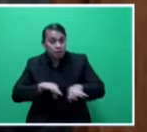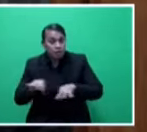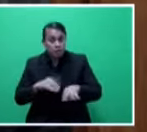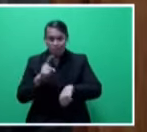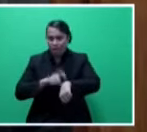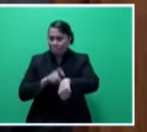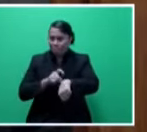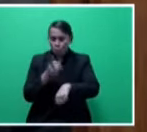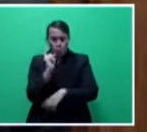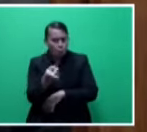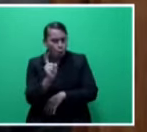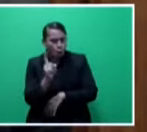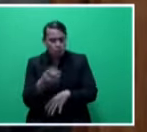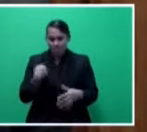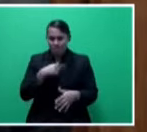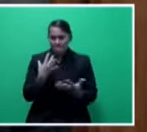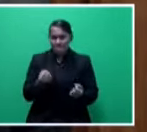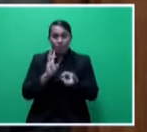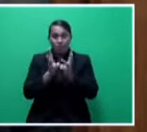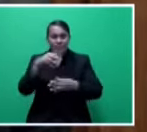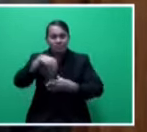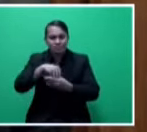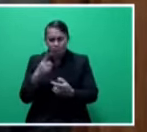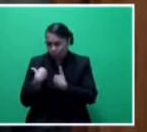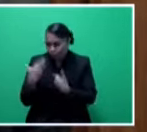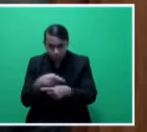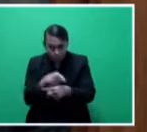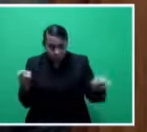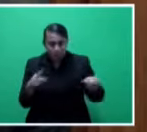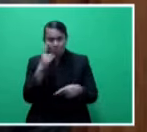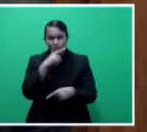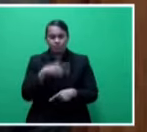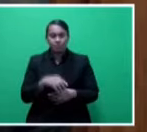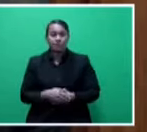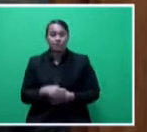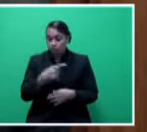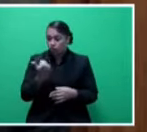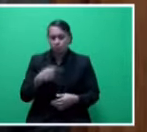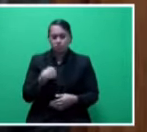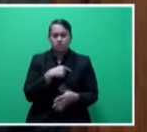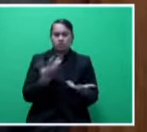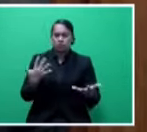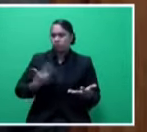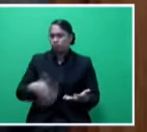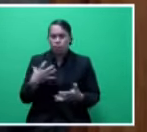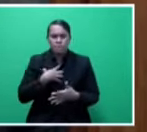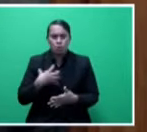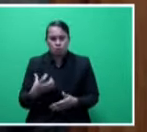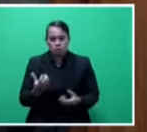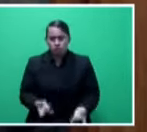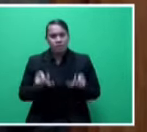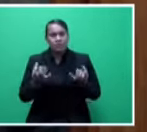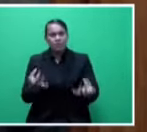by the Fiji Met Service will always enable us to more efficiently undertake preparatory measures